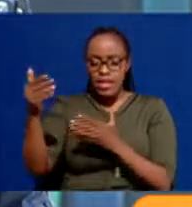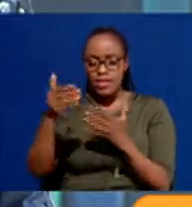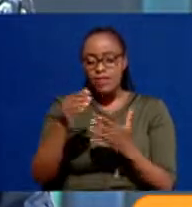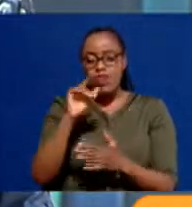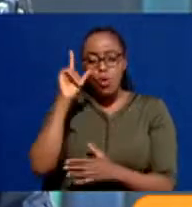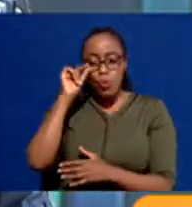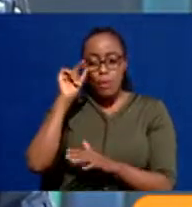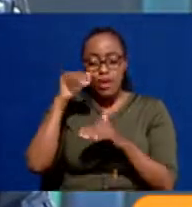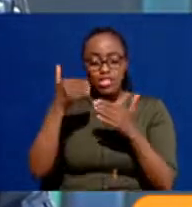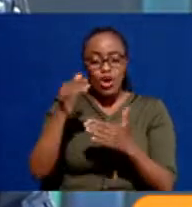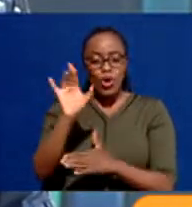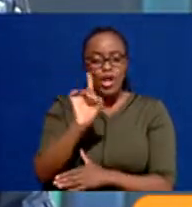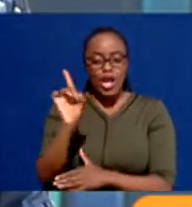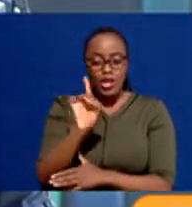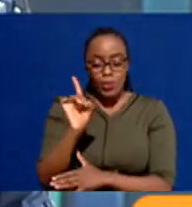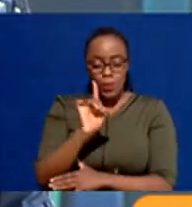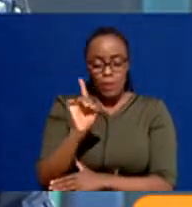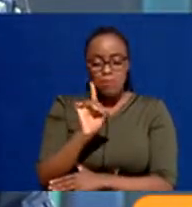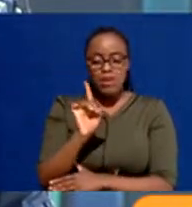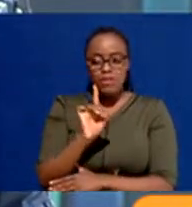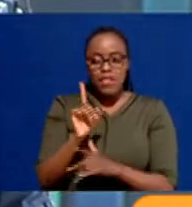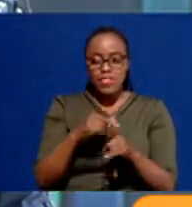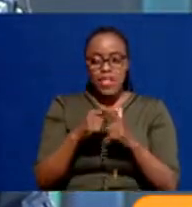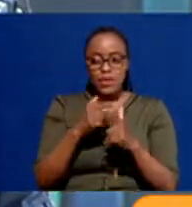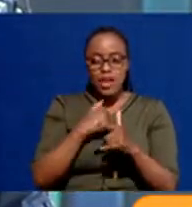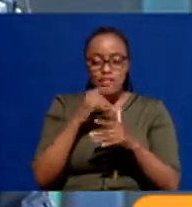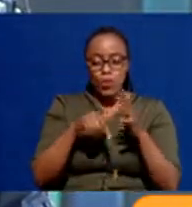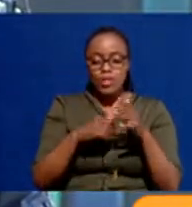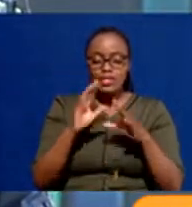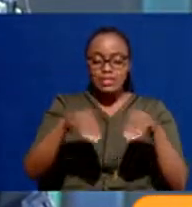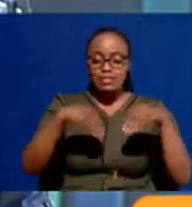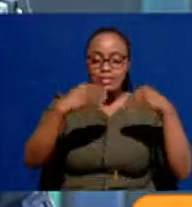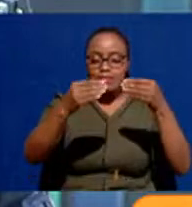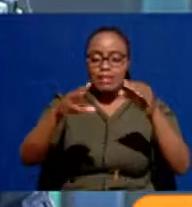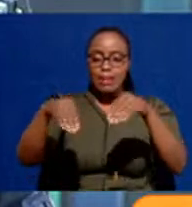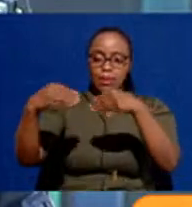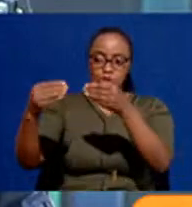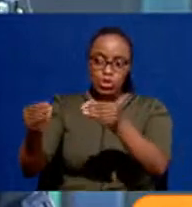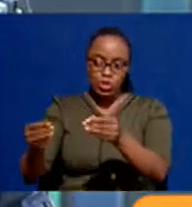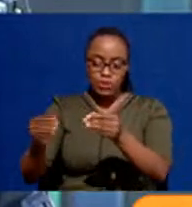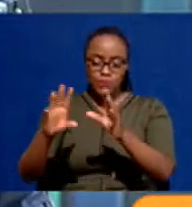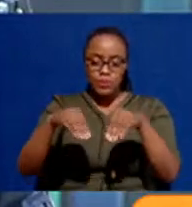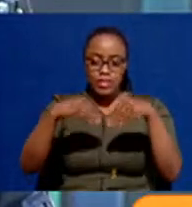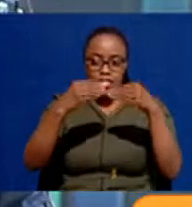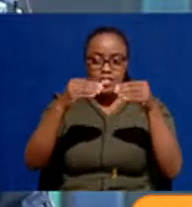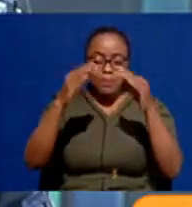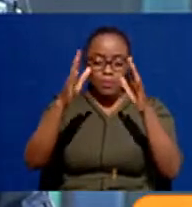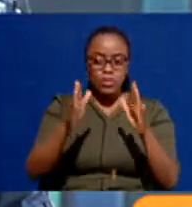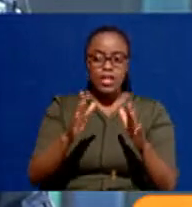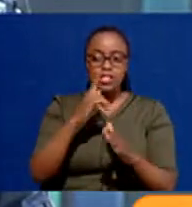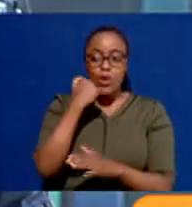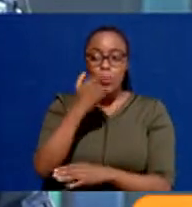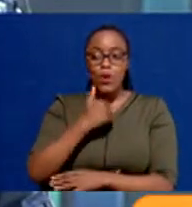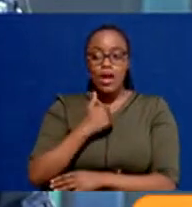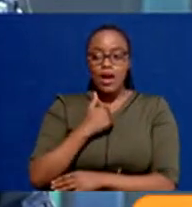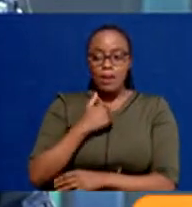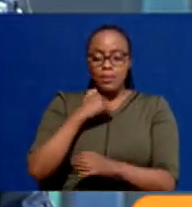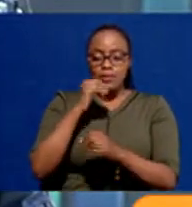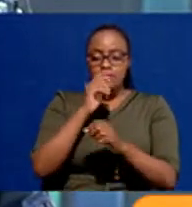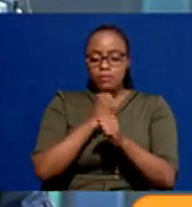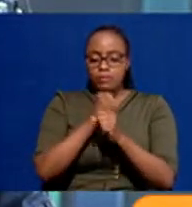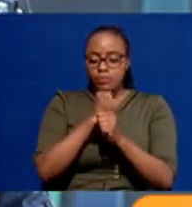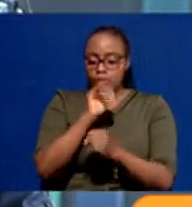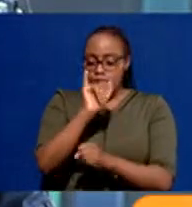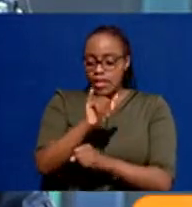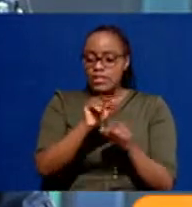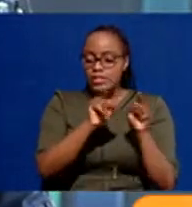Mombasa or Nairobi. And then we have distribution distributors that we recruited. And as I've